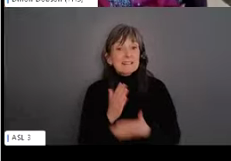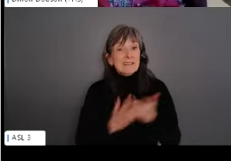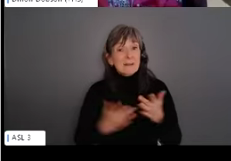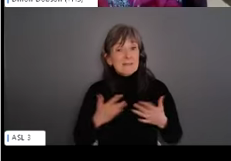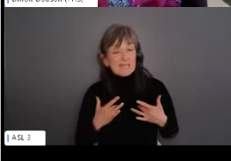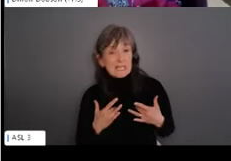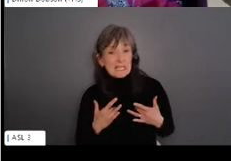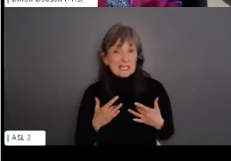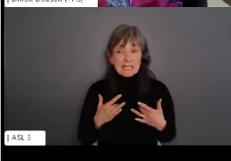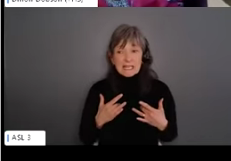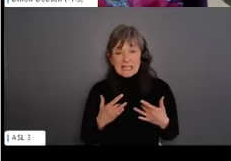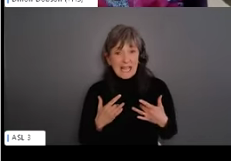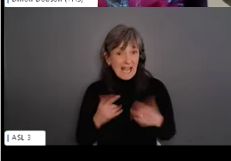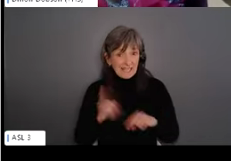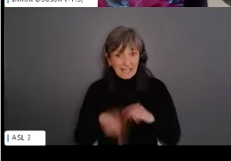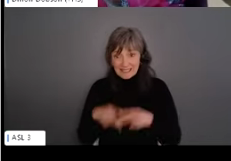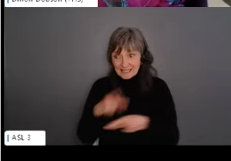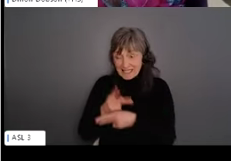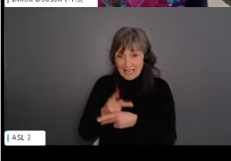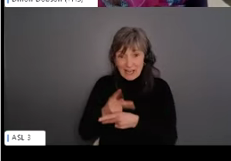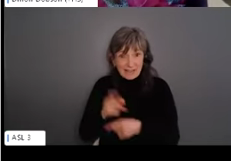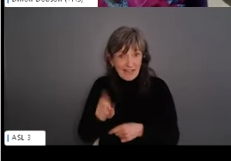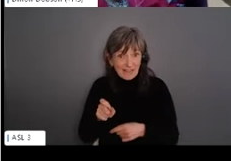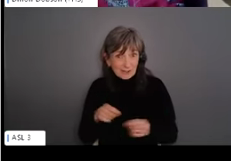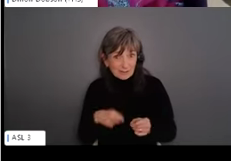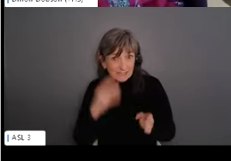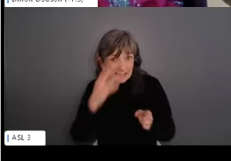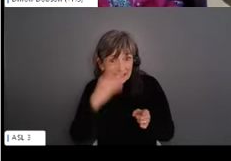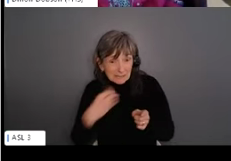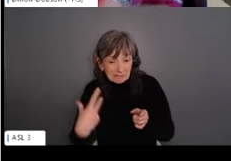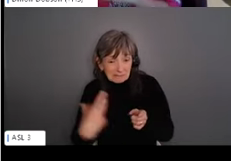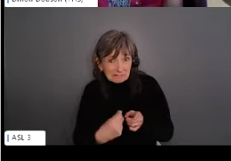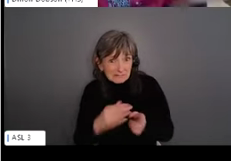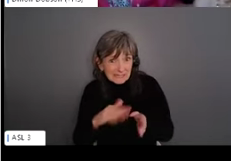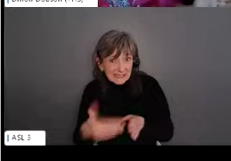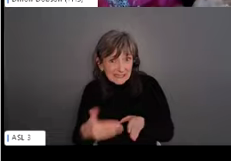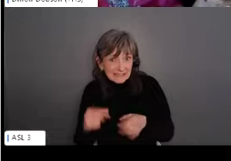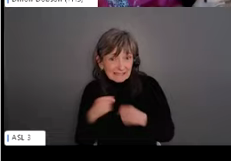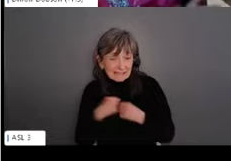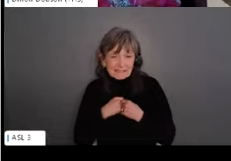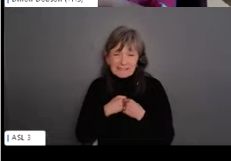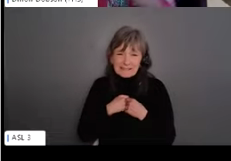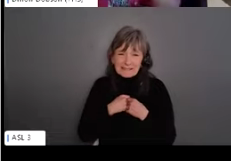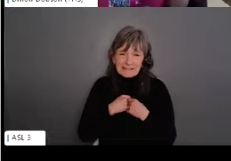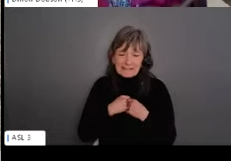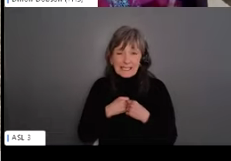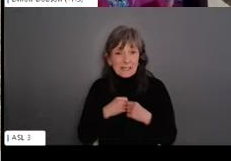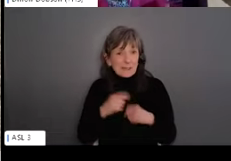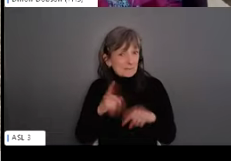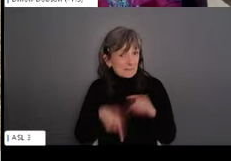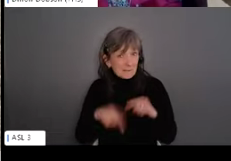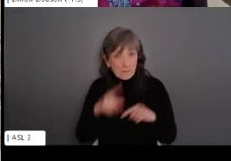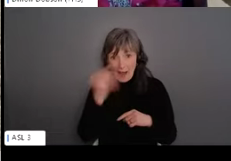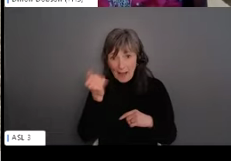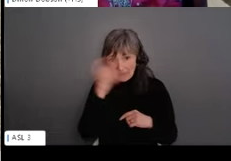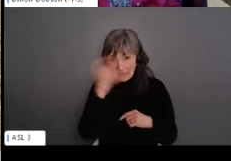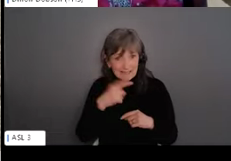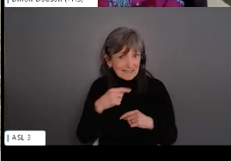euthanasia if they feel like they can't care for that animal from a financial lens. And we don't want that. We want to help you move